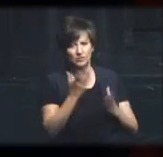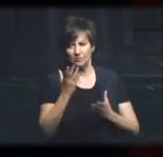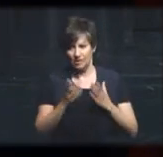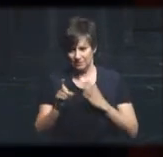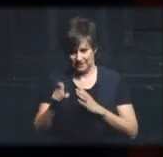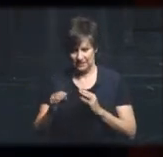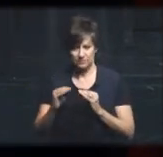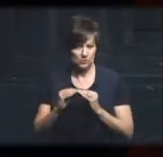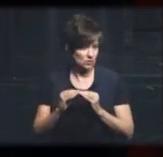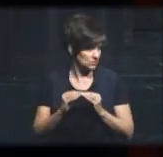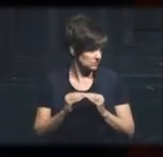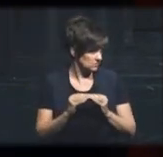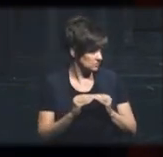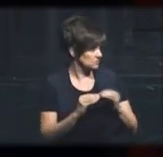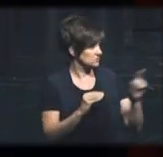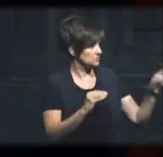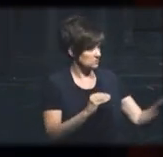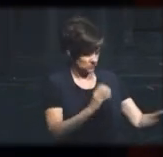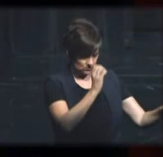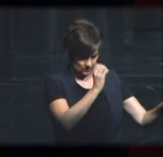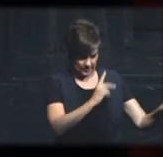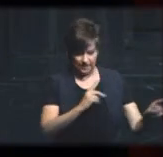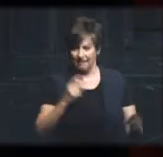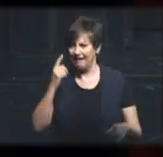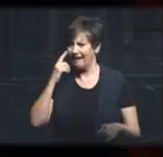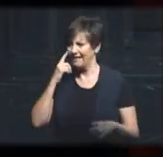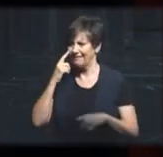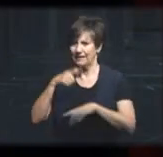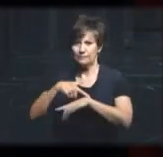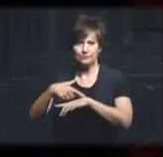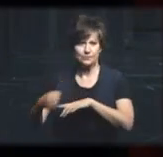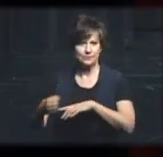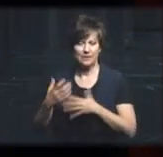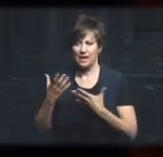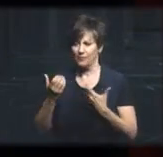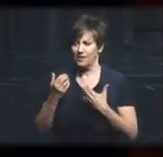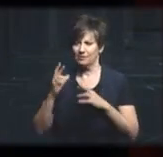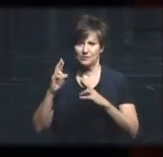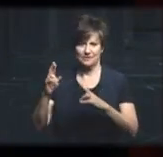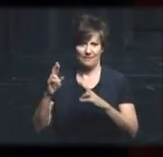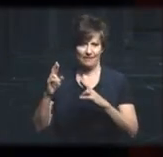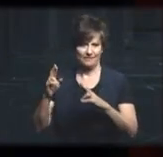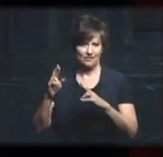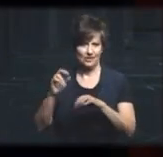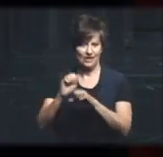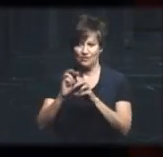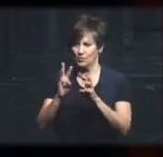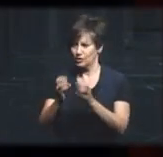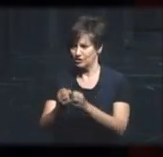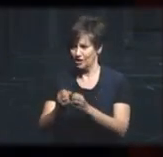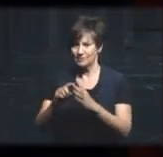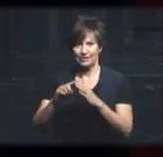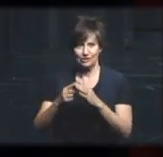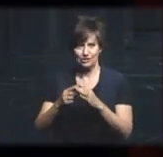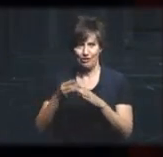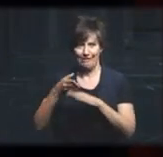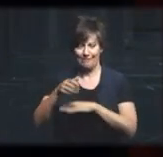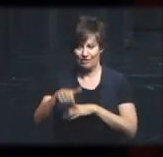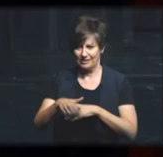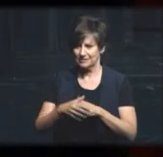need more. So I think I'm out of time. I want to be respectful of the workshops that are starting after